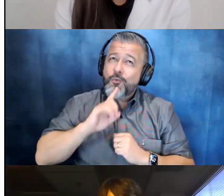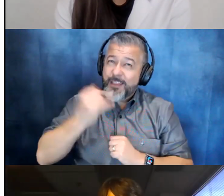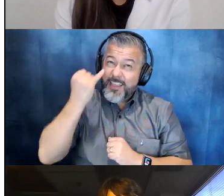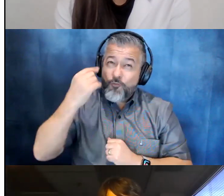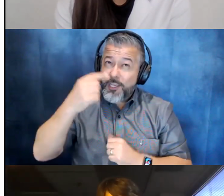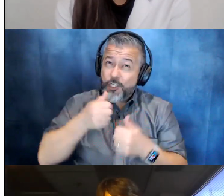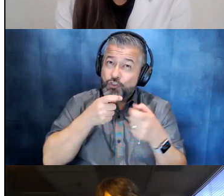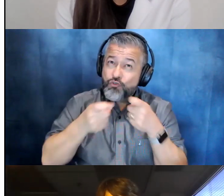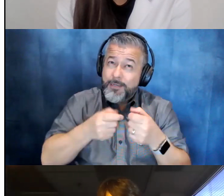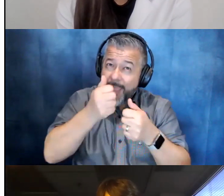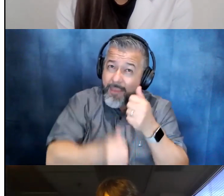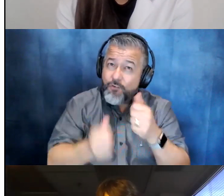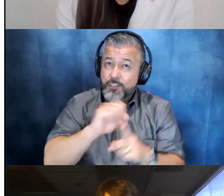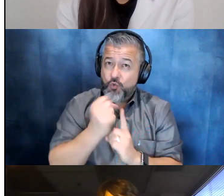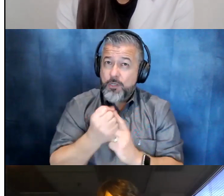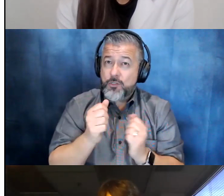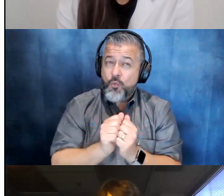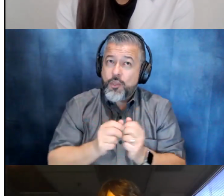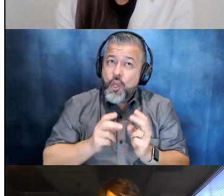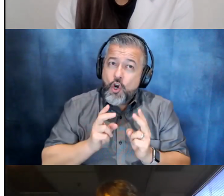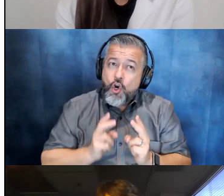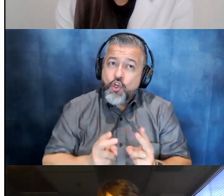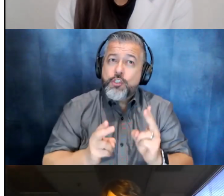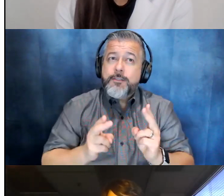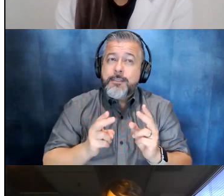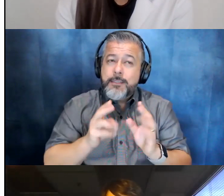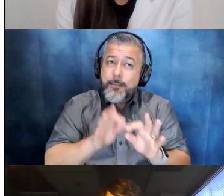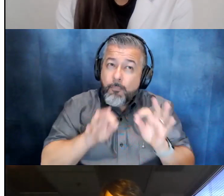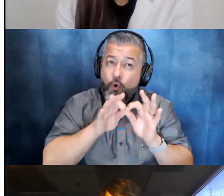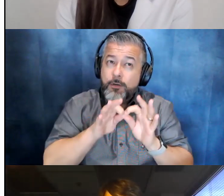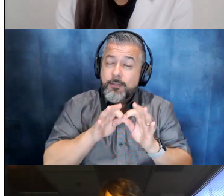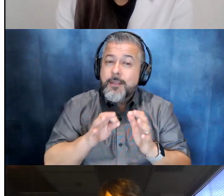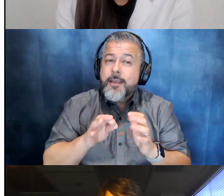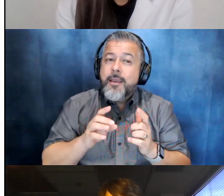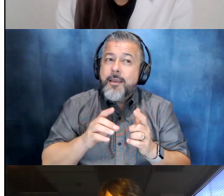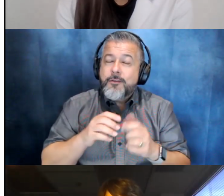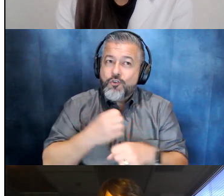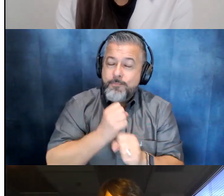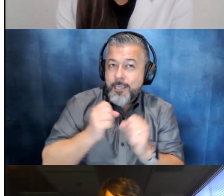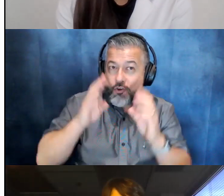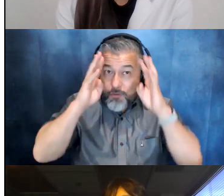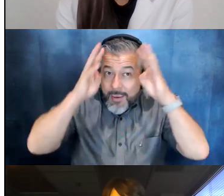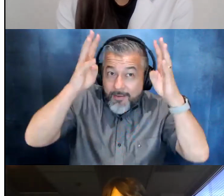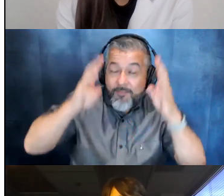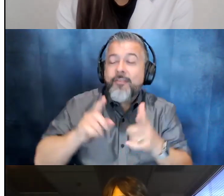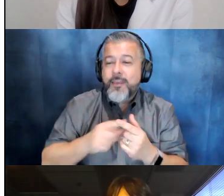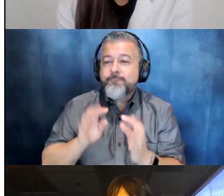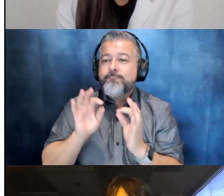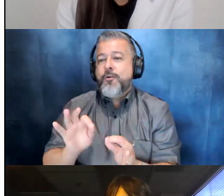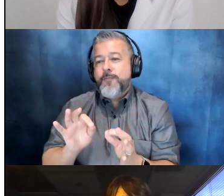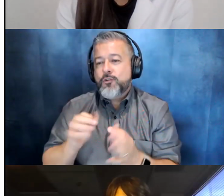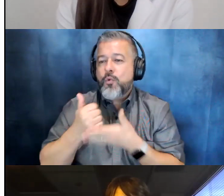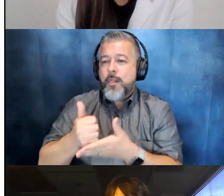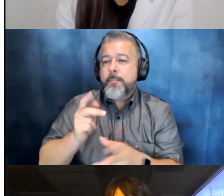same level of urgency and importance and creativity, that I think that we would be served well in this time,